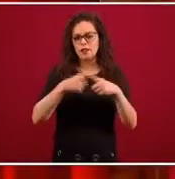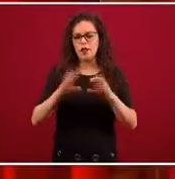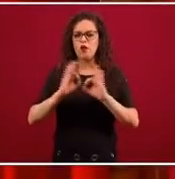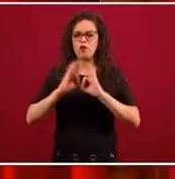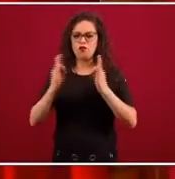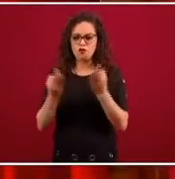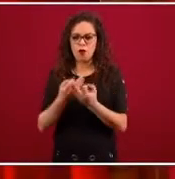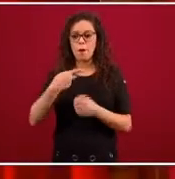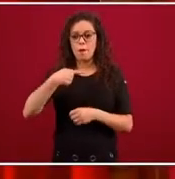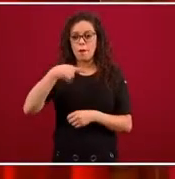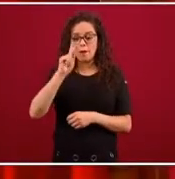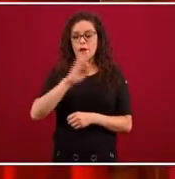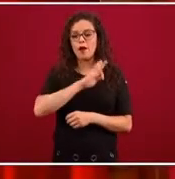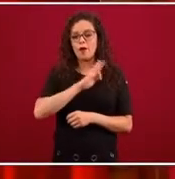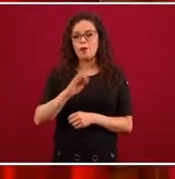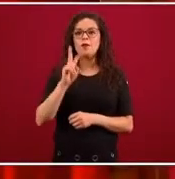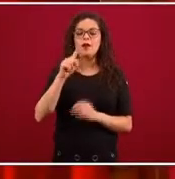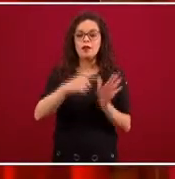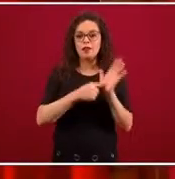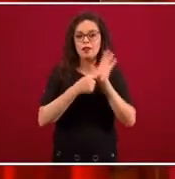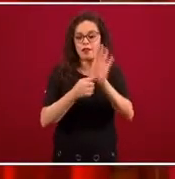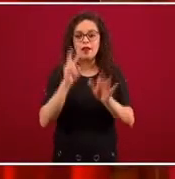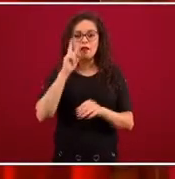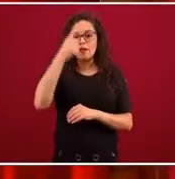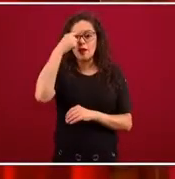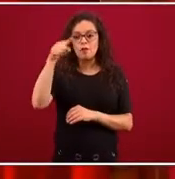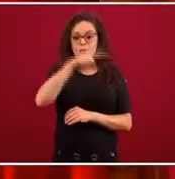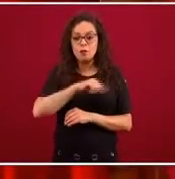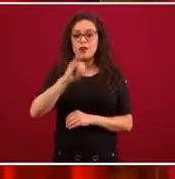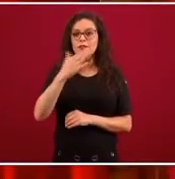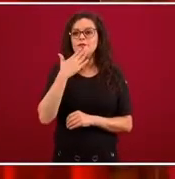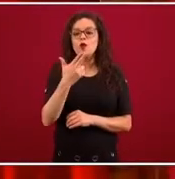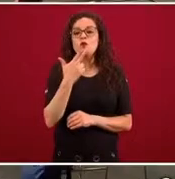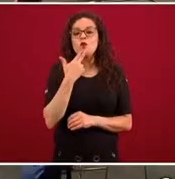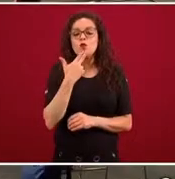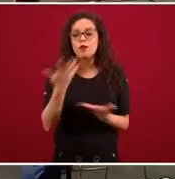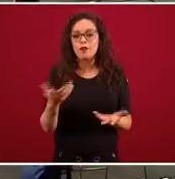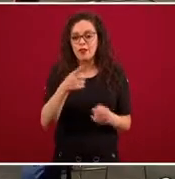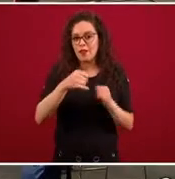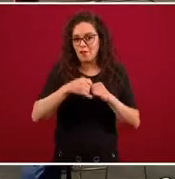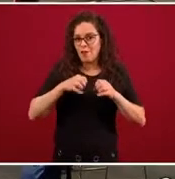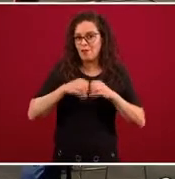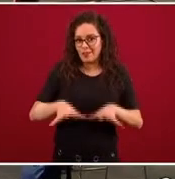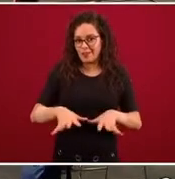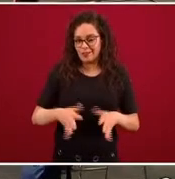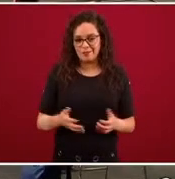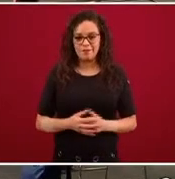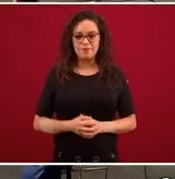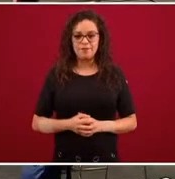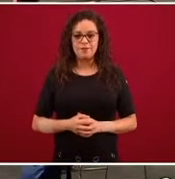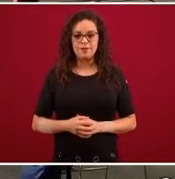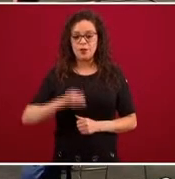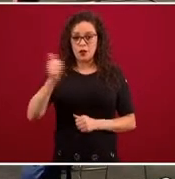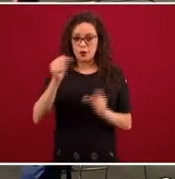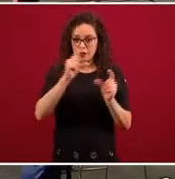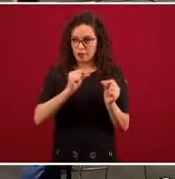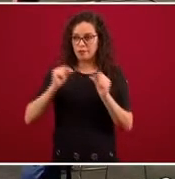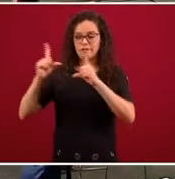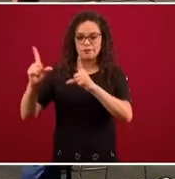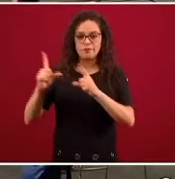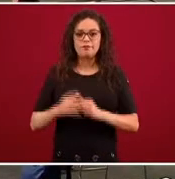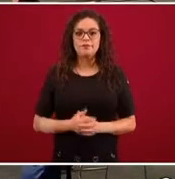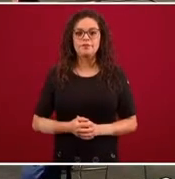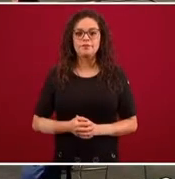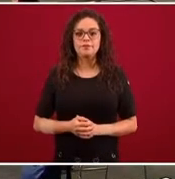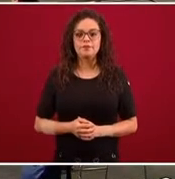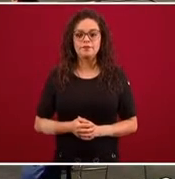para encontrarle utilidad también a la forma de cómo se presenta. En la Now, on our siguiente next slide, diapositiva this is the same. tenemos We're